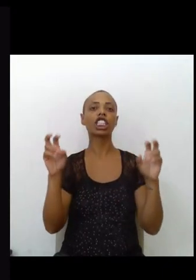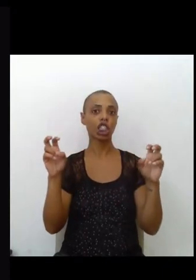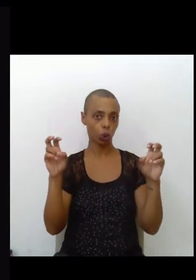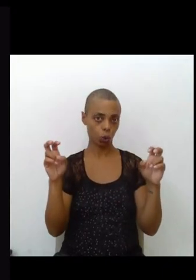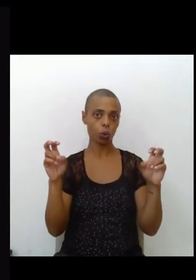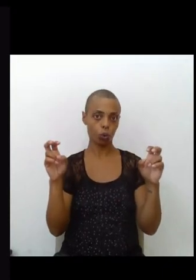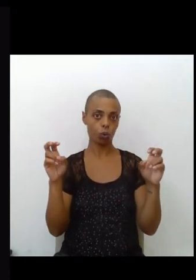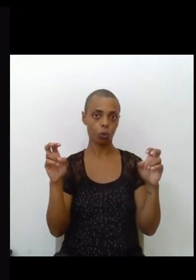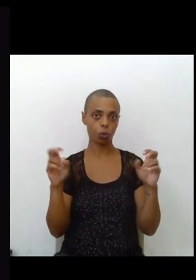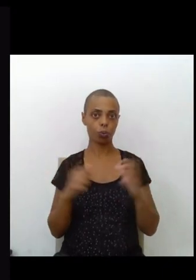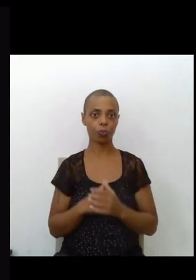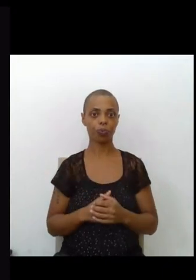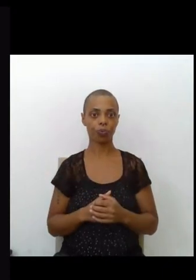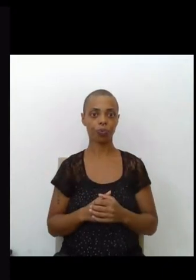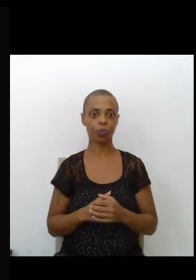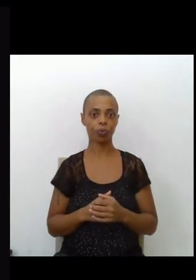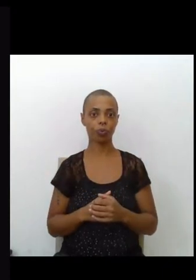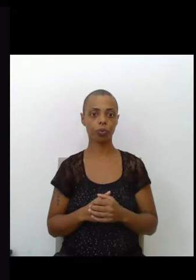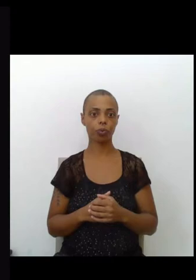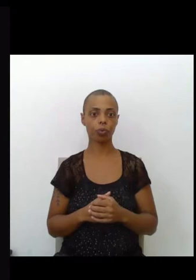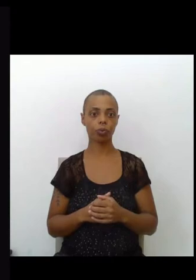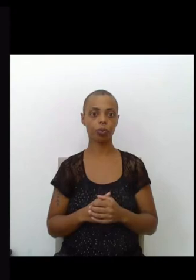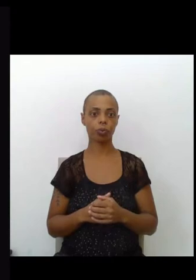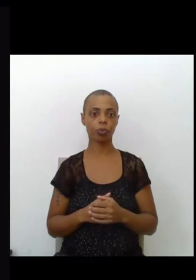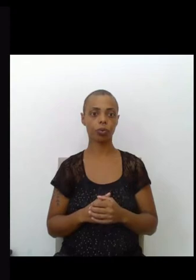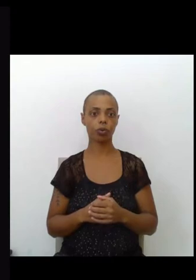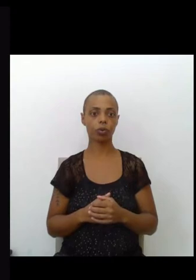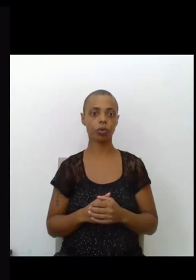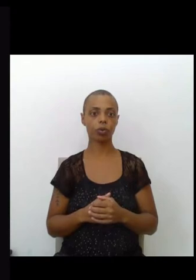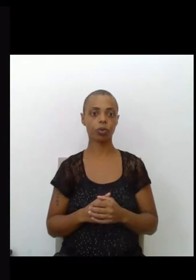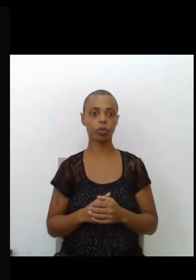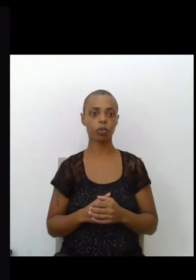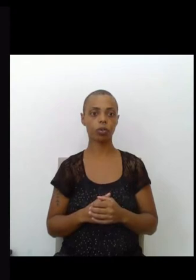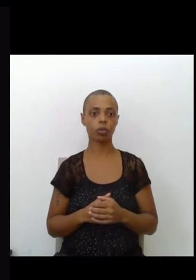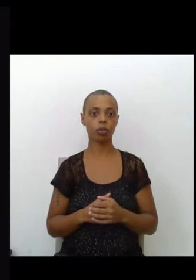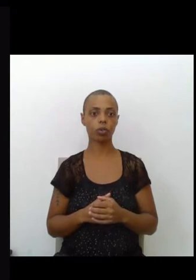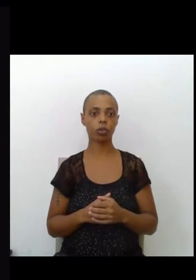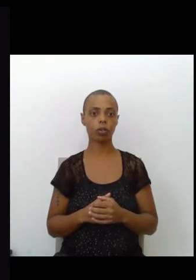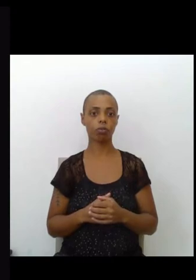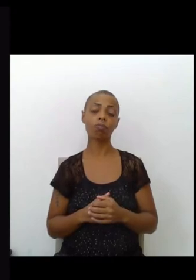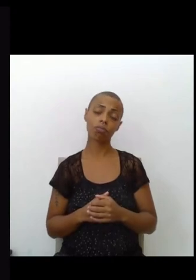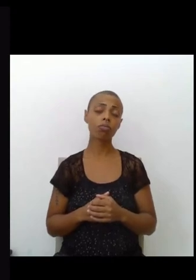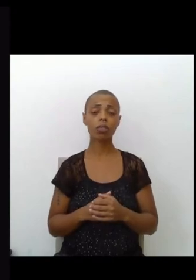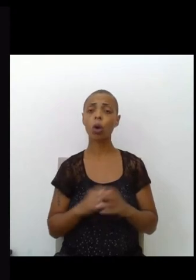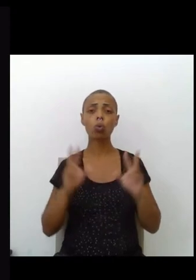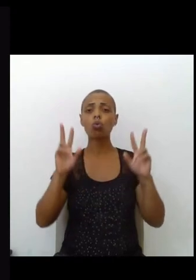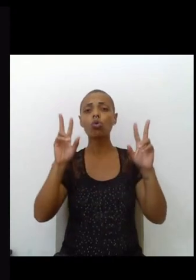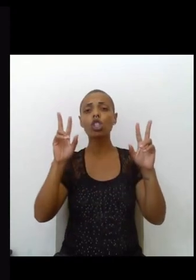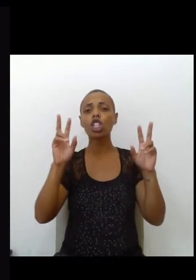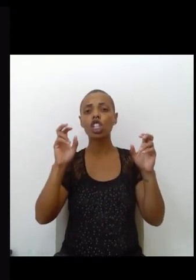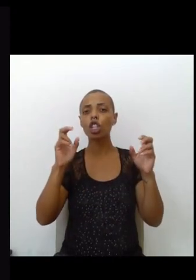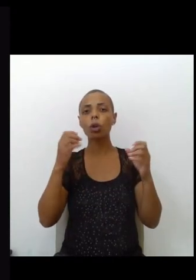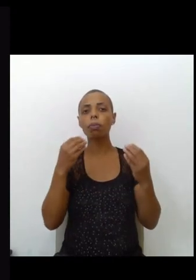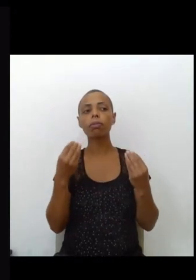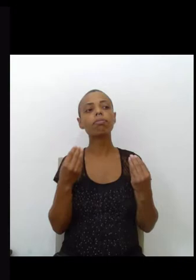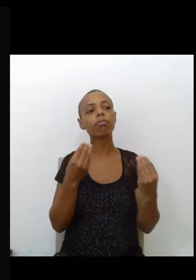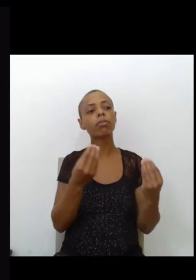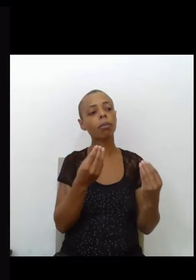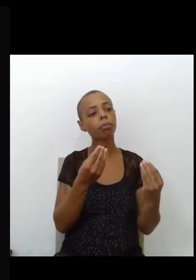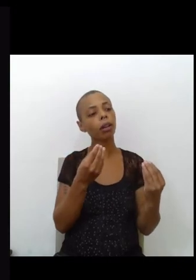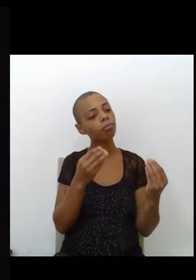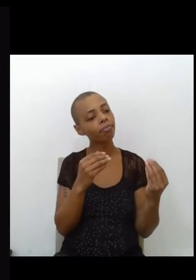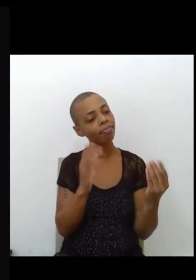of that appear to be granted the name as a form of recognition so